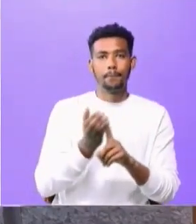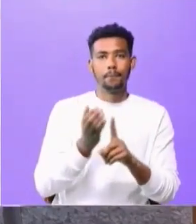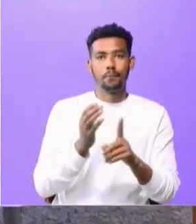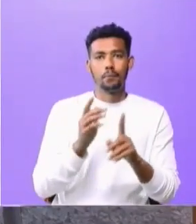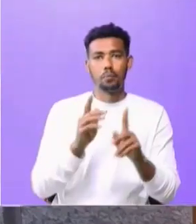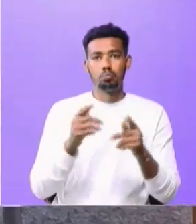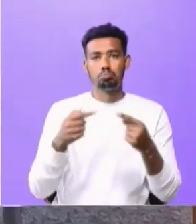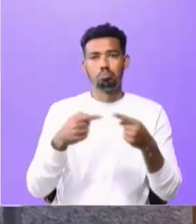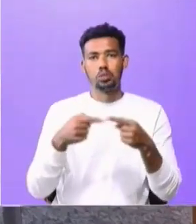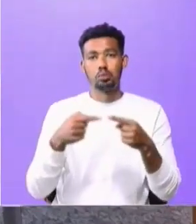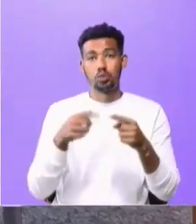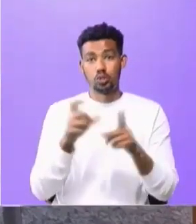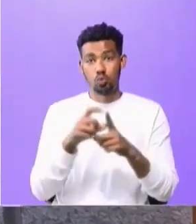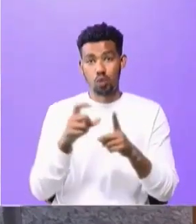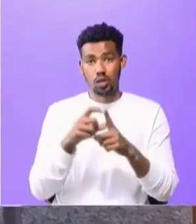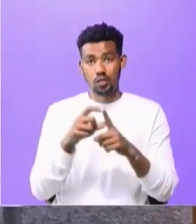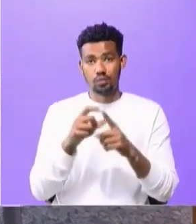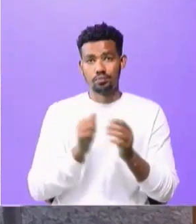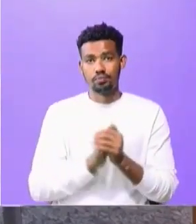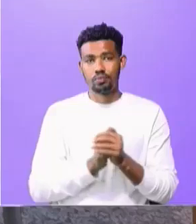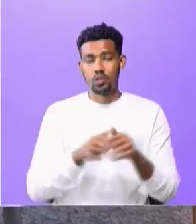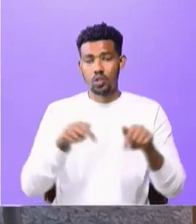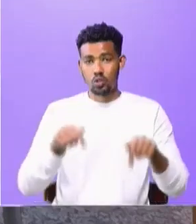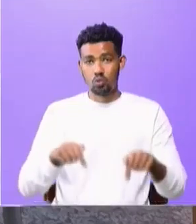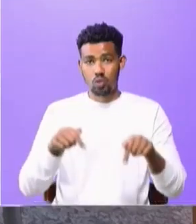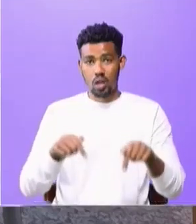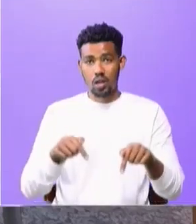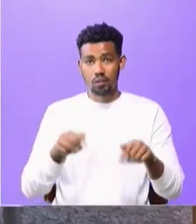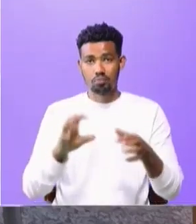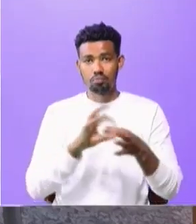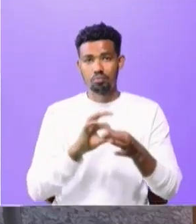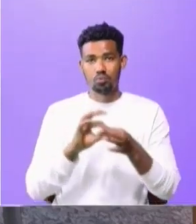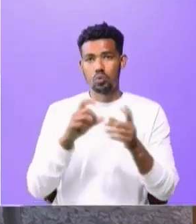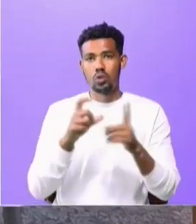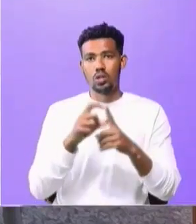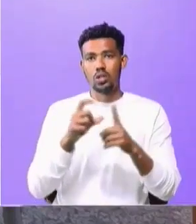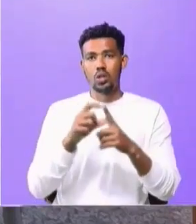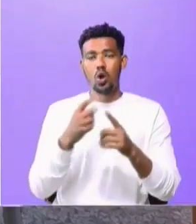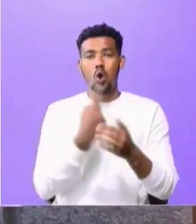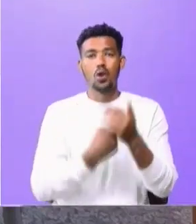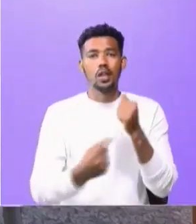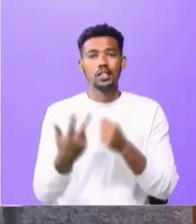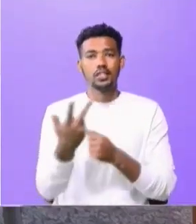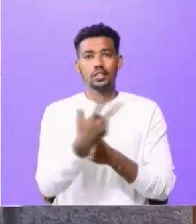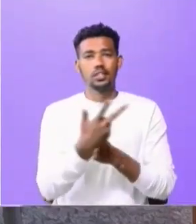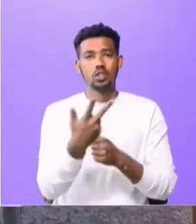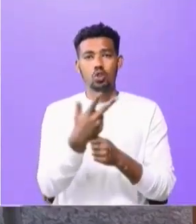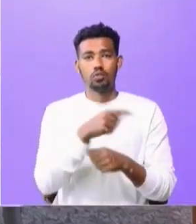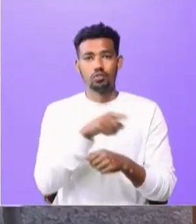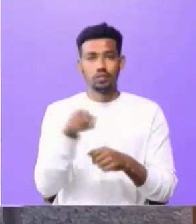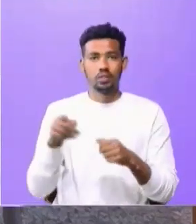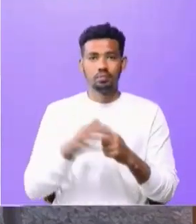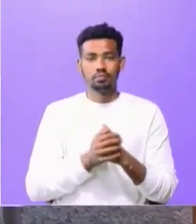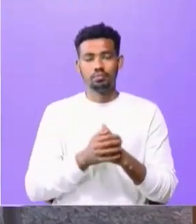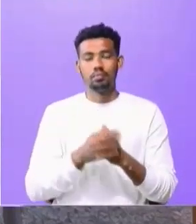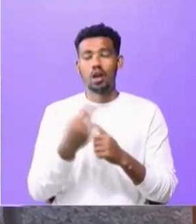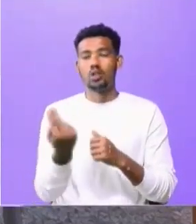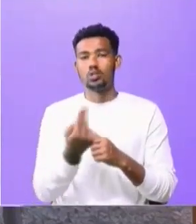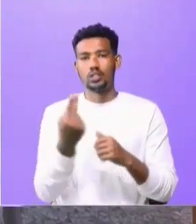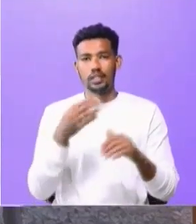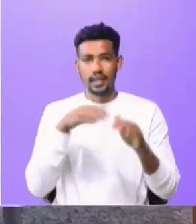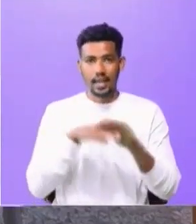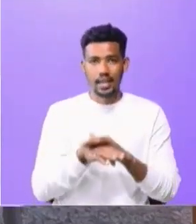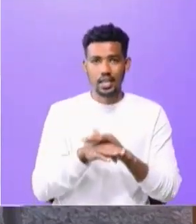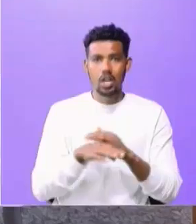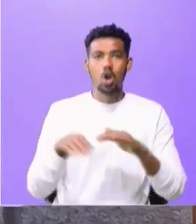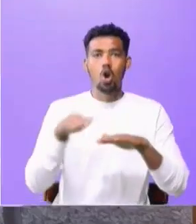have many of them. But today, we were learning about only 3 of them by using in,